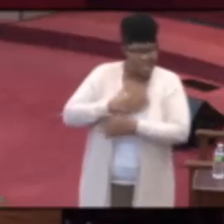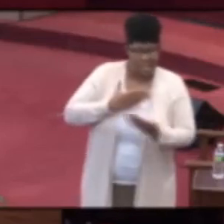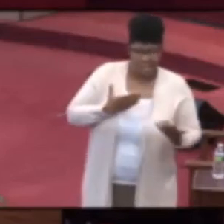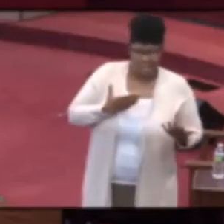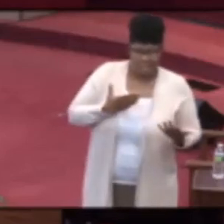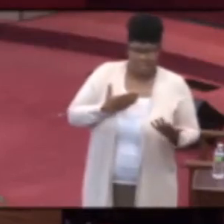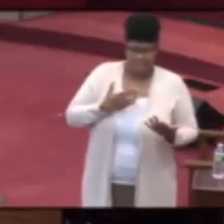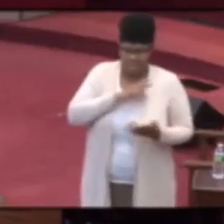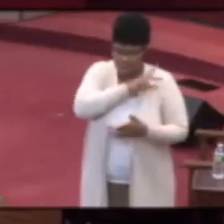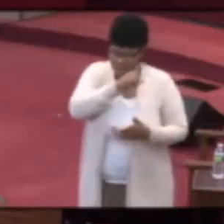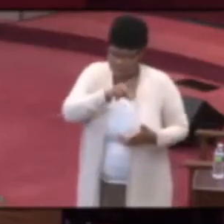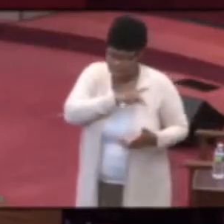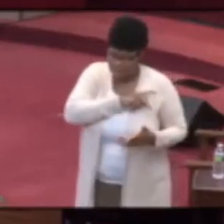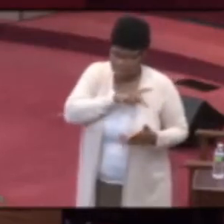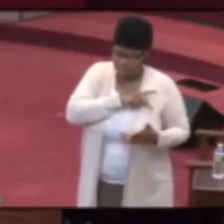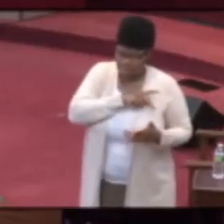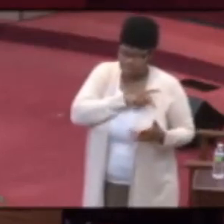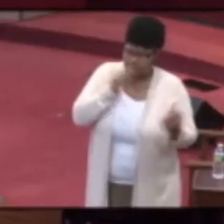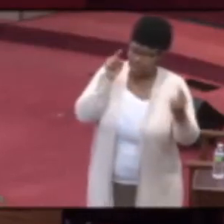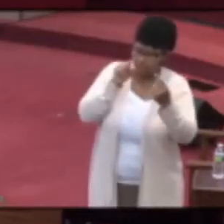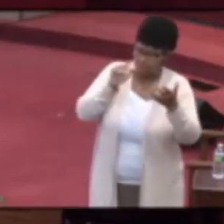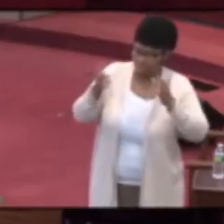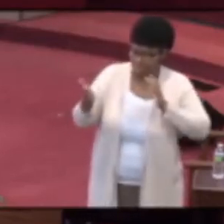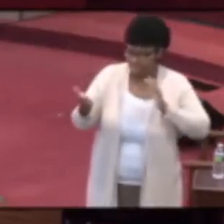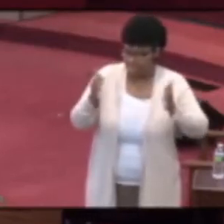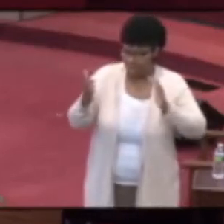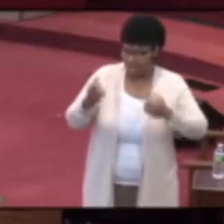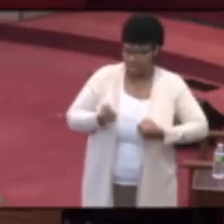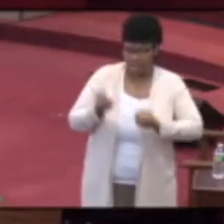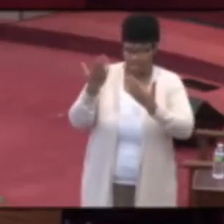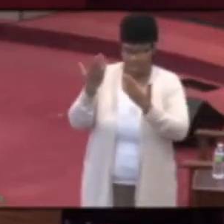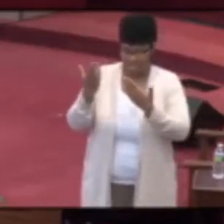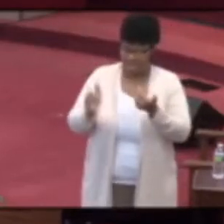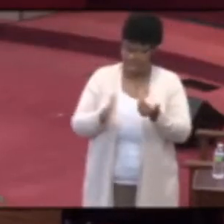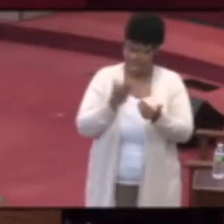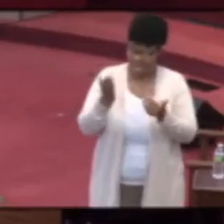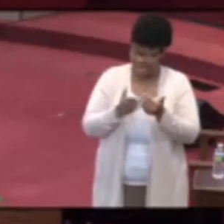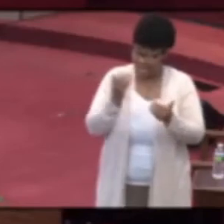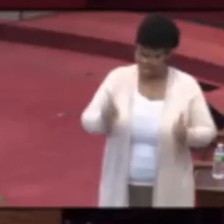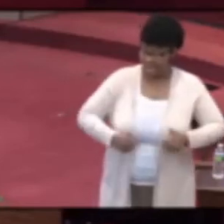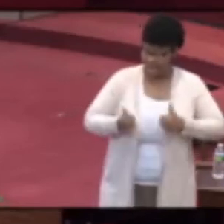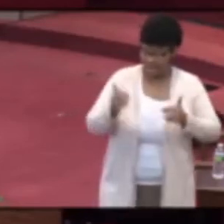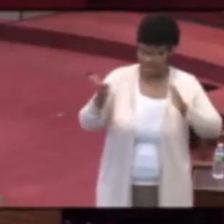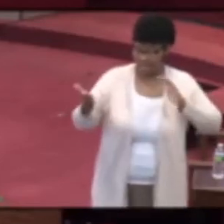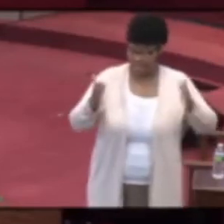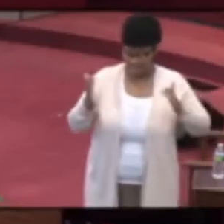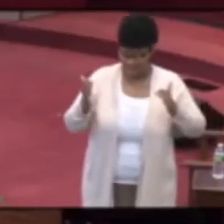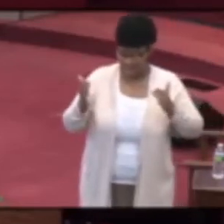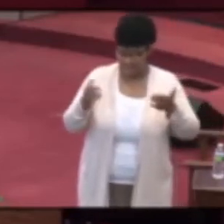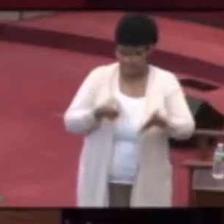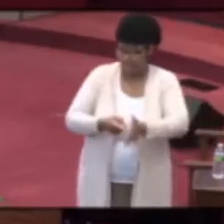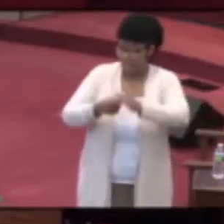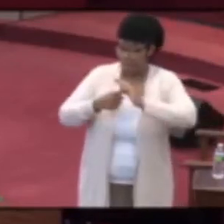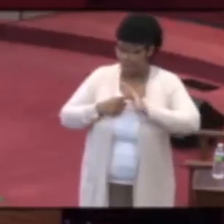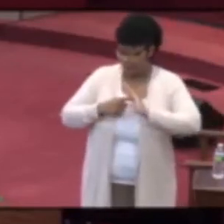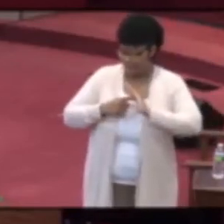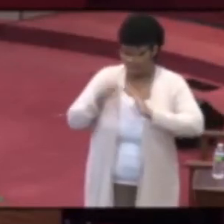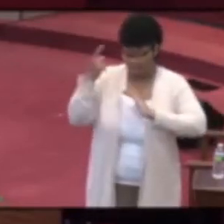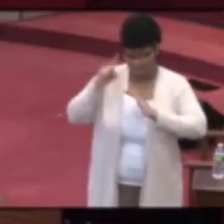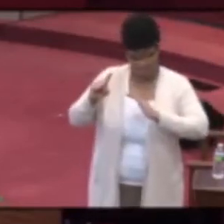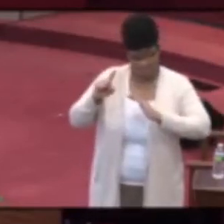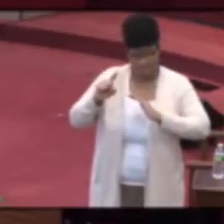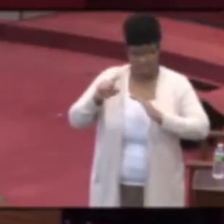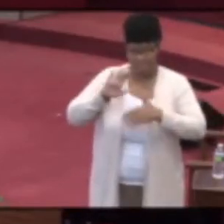the personal over the sacrificial, the ease of path versus the price necessary in order to